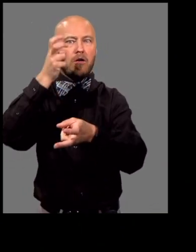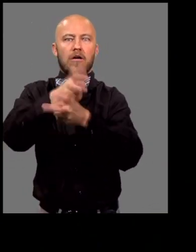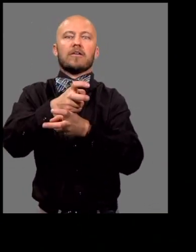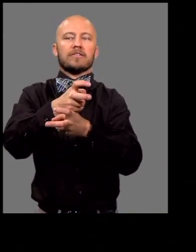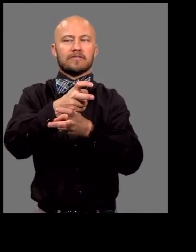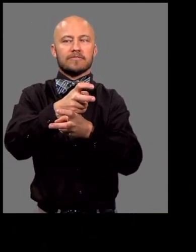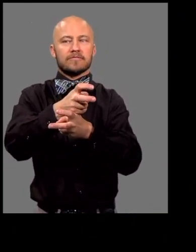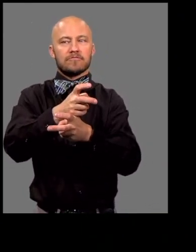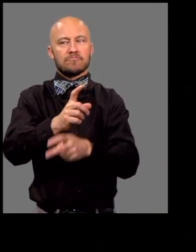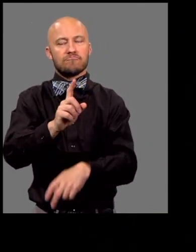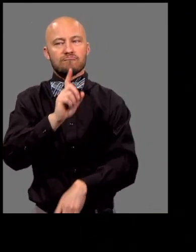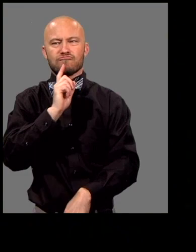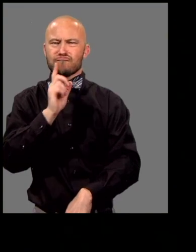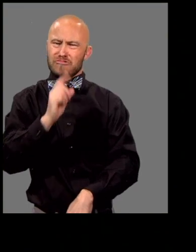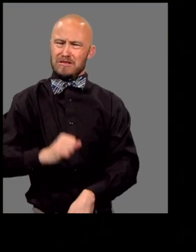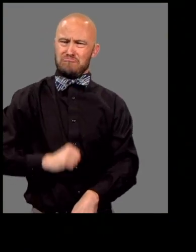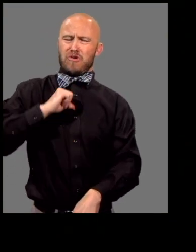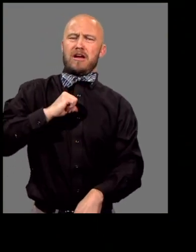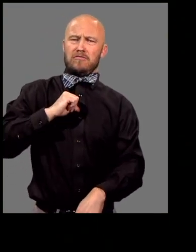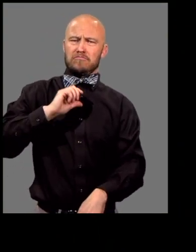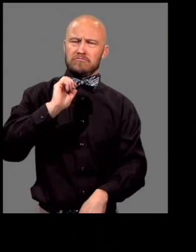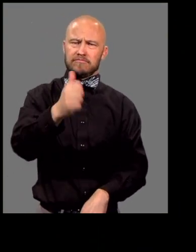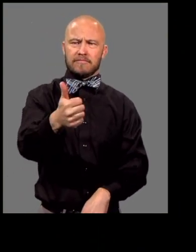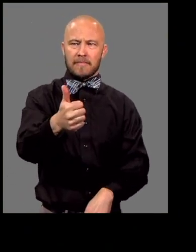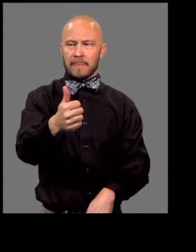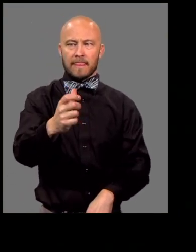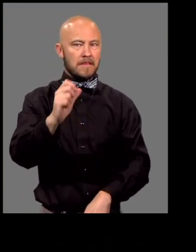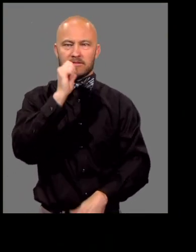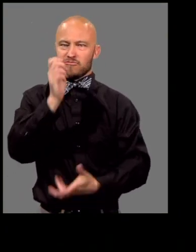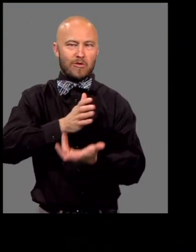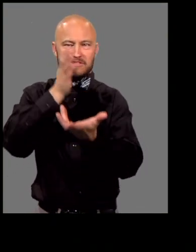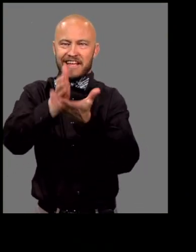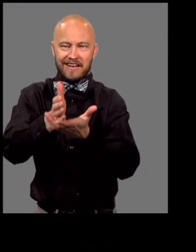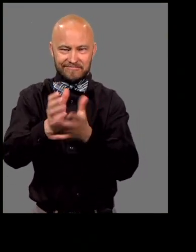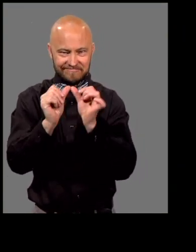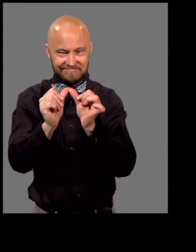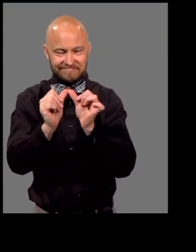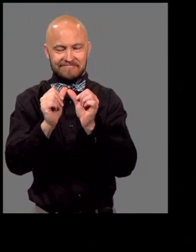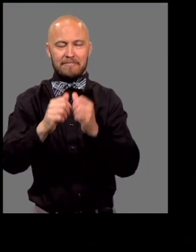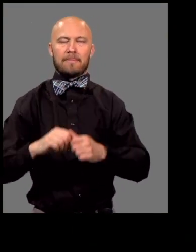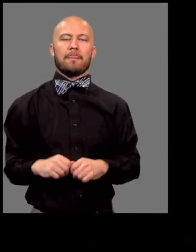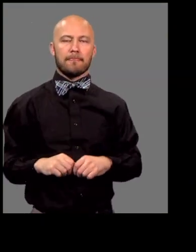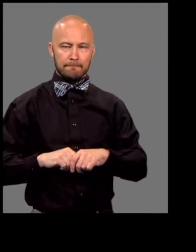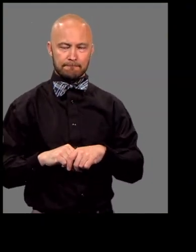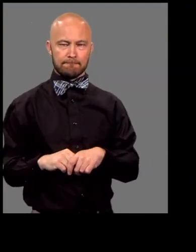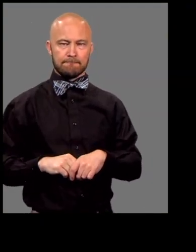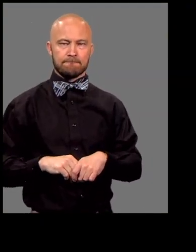hard, and so you really should be proud of yourself. Don't ever stop learning. Thank you.